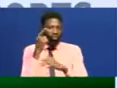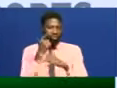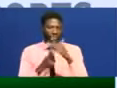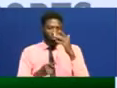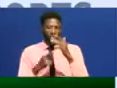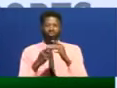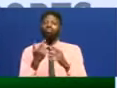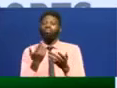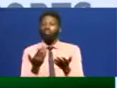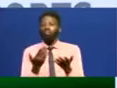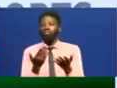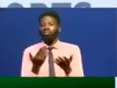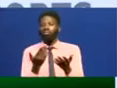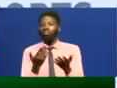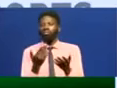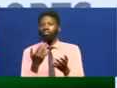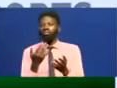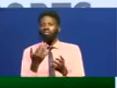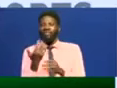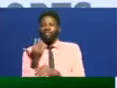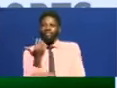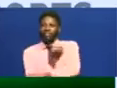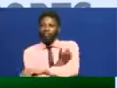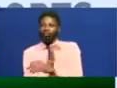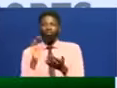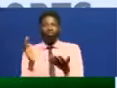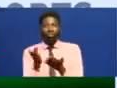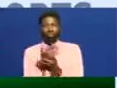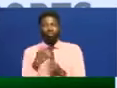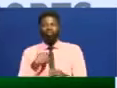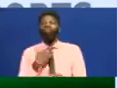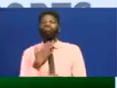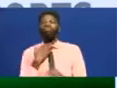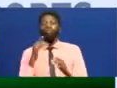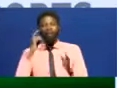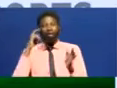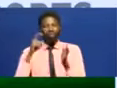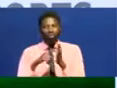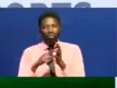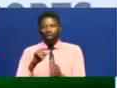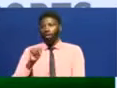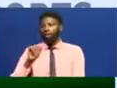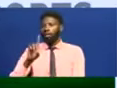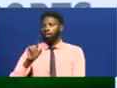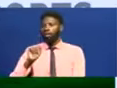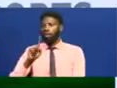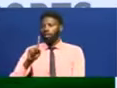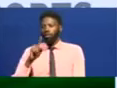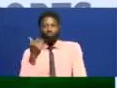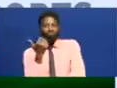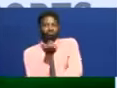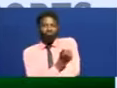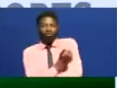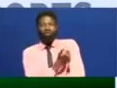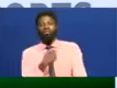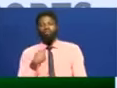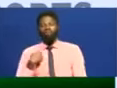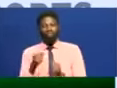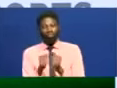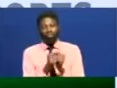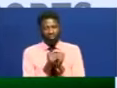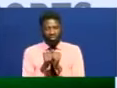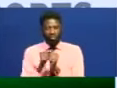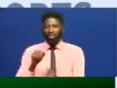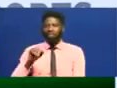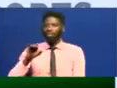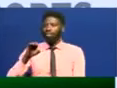doping, the Anti-Doping Agency of Kenya. I was with the CEO in Paris because the business that took us to